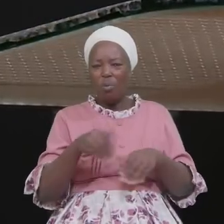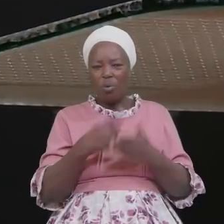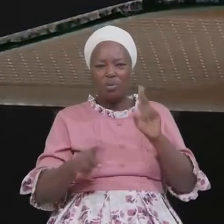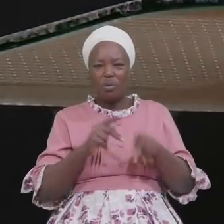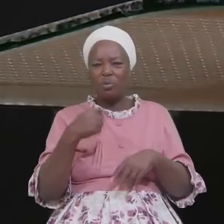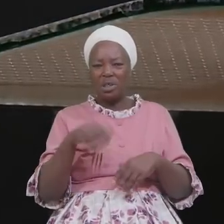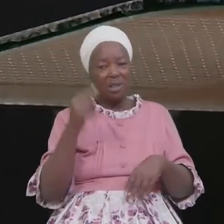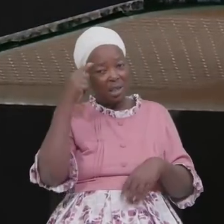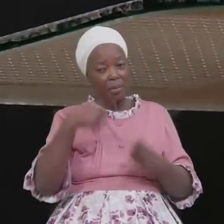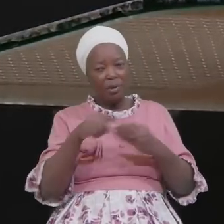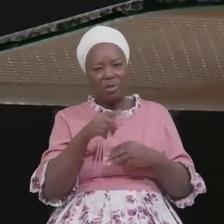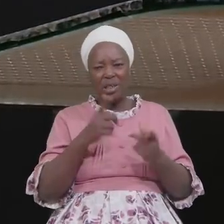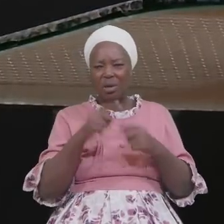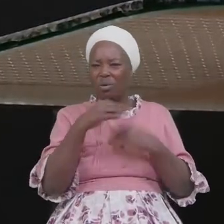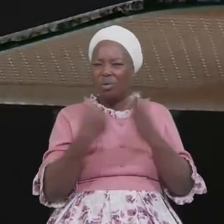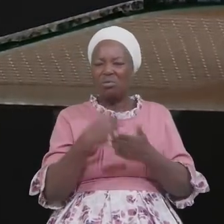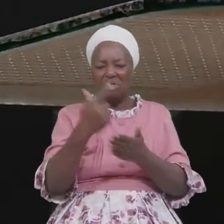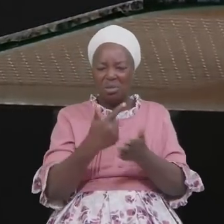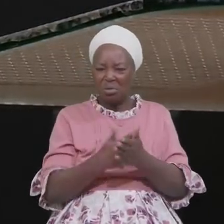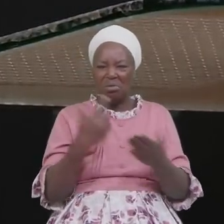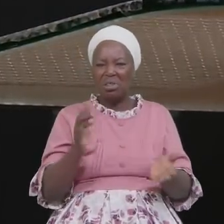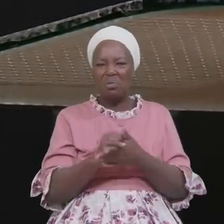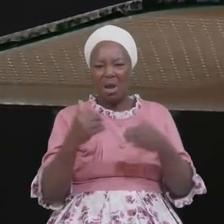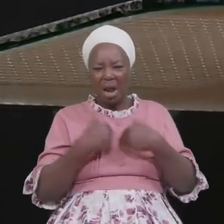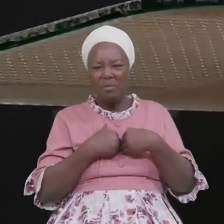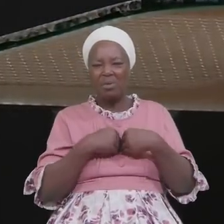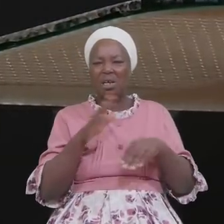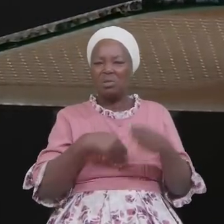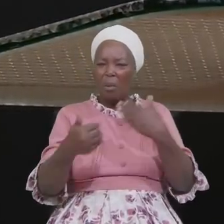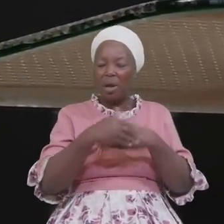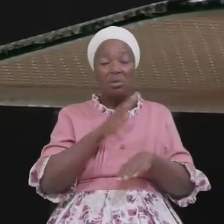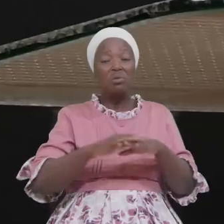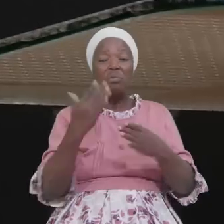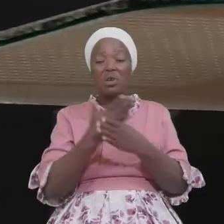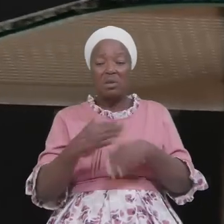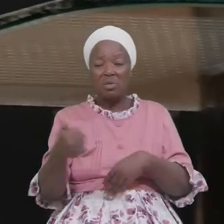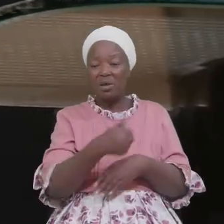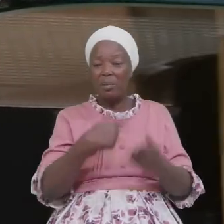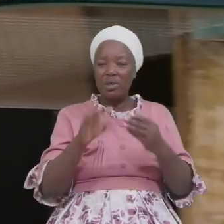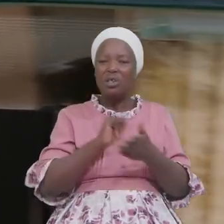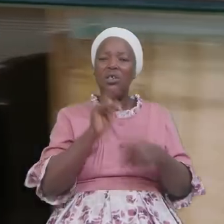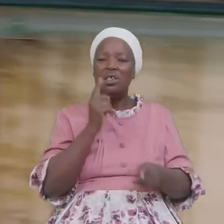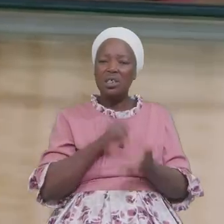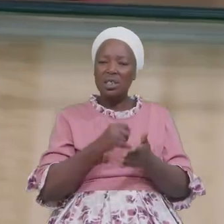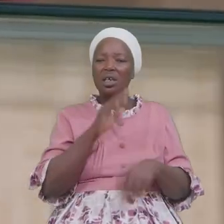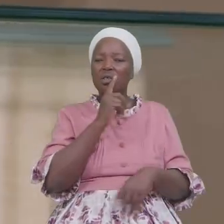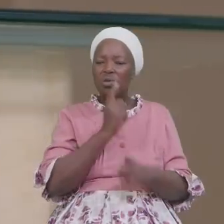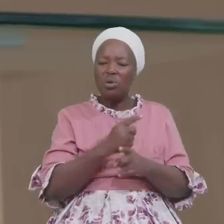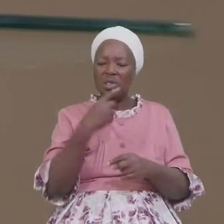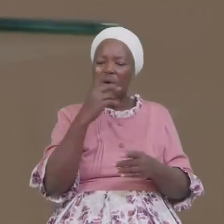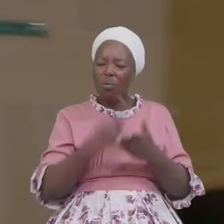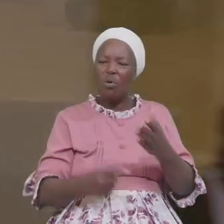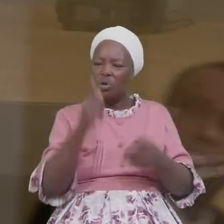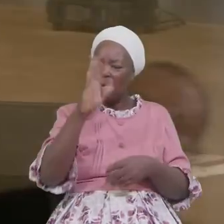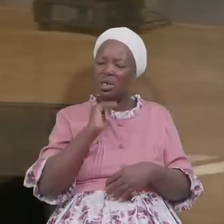comments and the discussion behind you. Don't worry about that. Say what God is inspiring you to say,